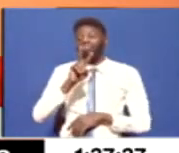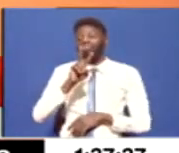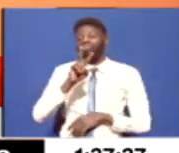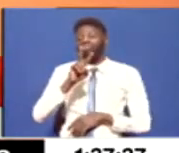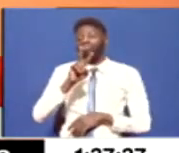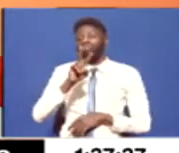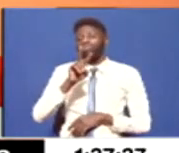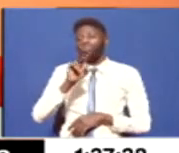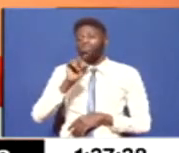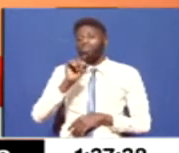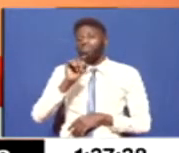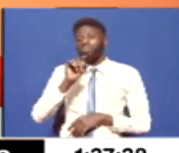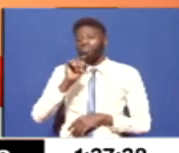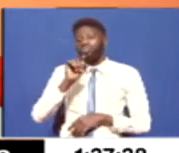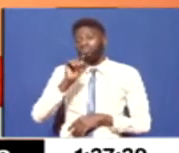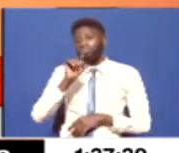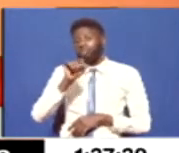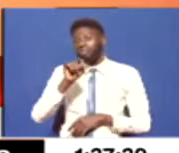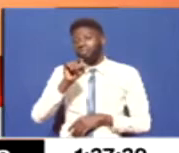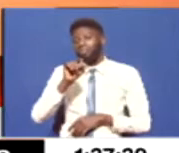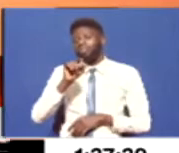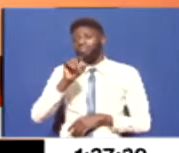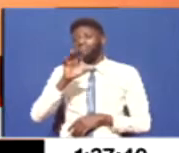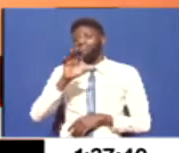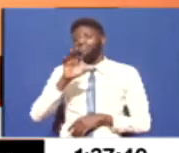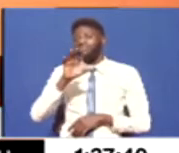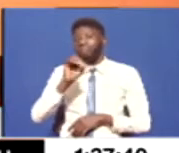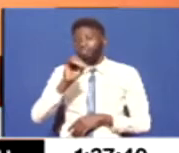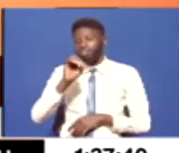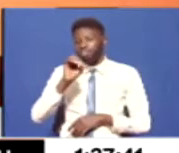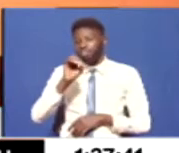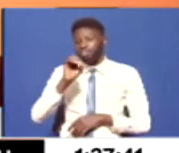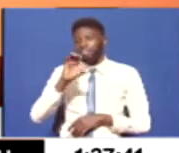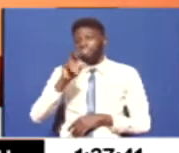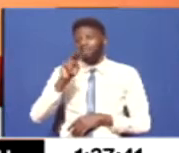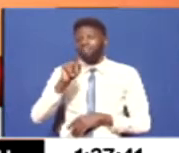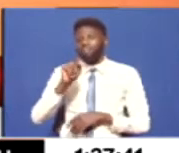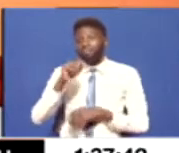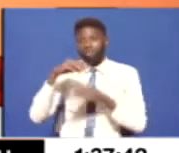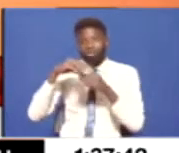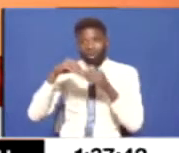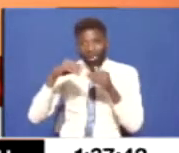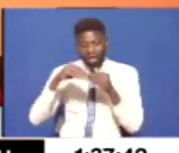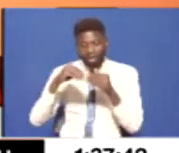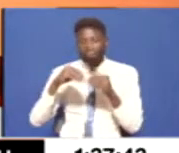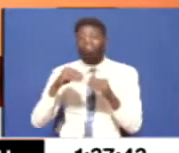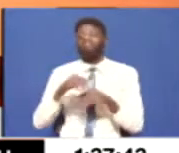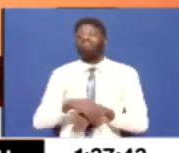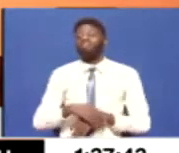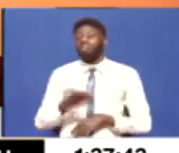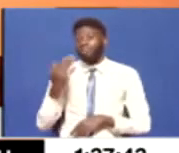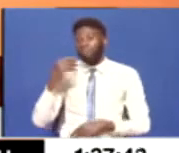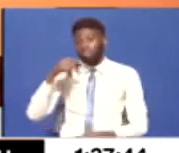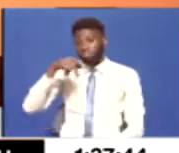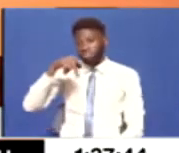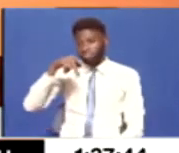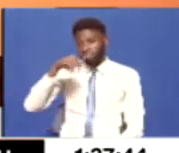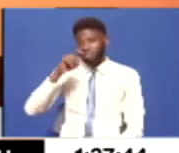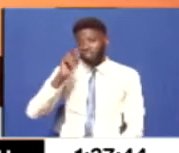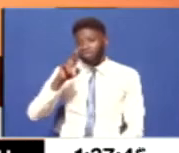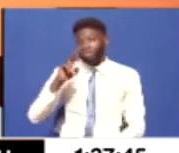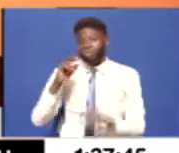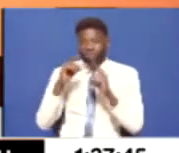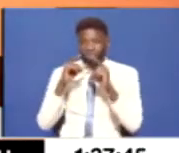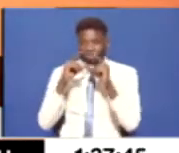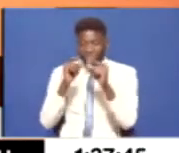through the Mombasa tea auction. Agriculture CS Peter Munya has accused Barchock of lying to tea farmers about a